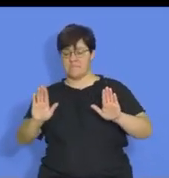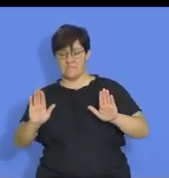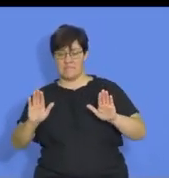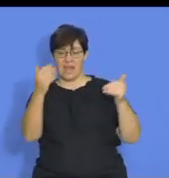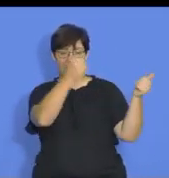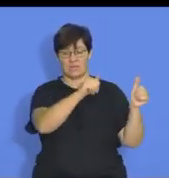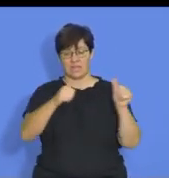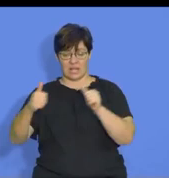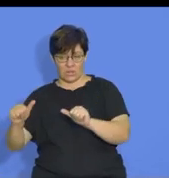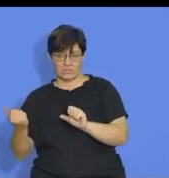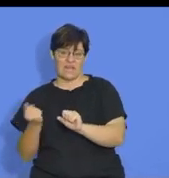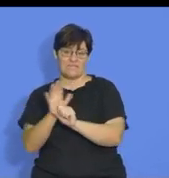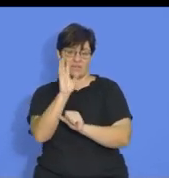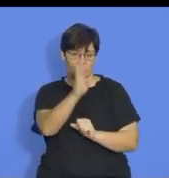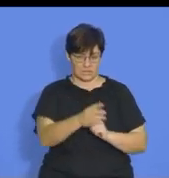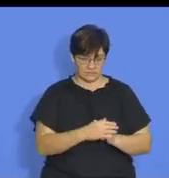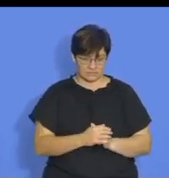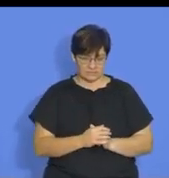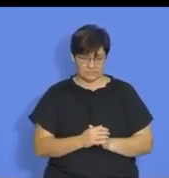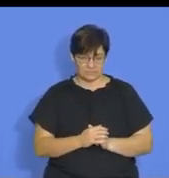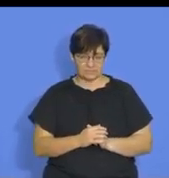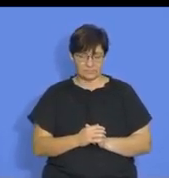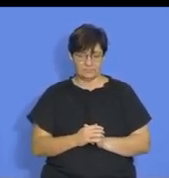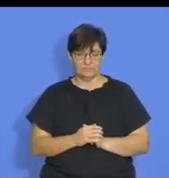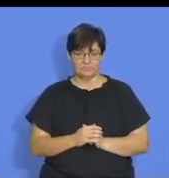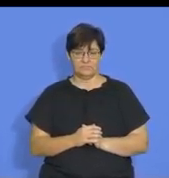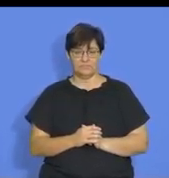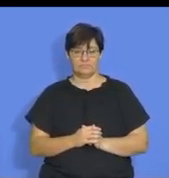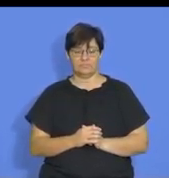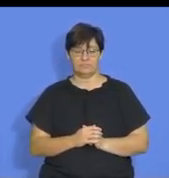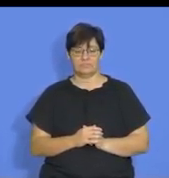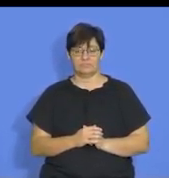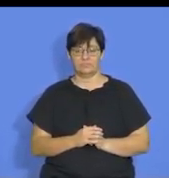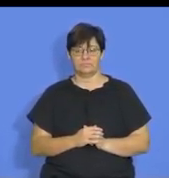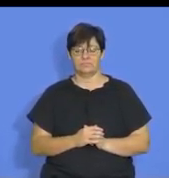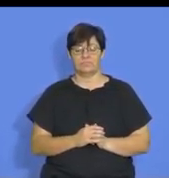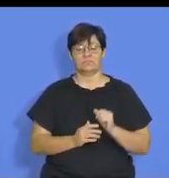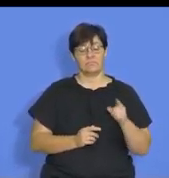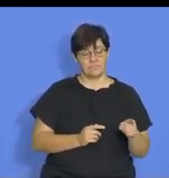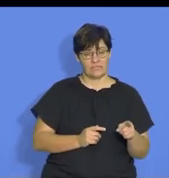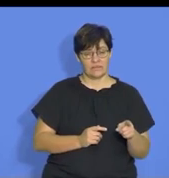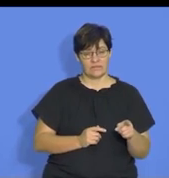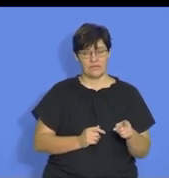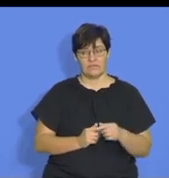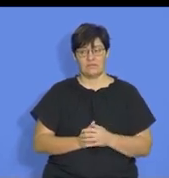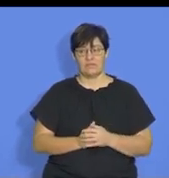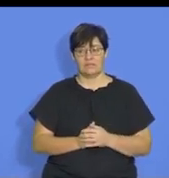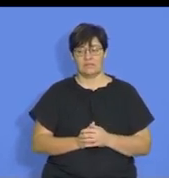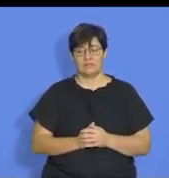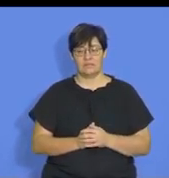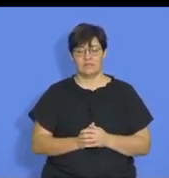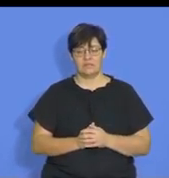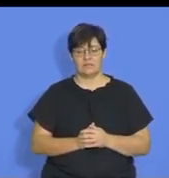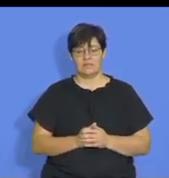look at the two accounts affected by this transaction. So one account is